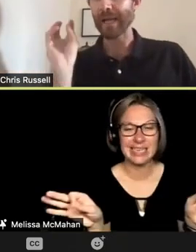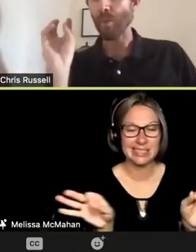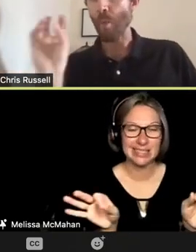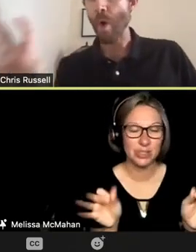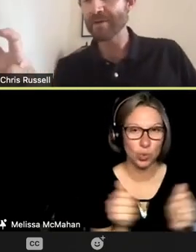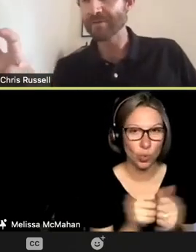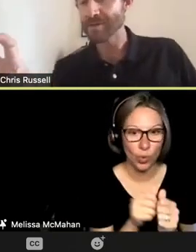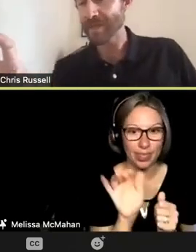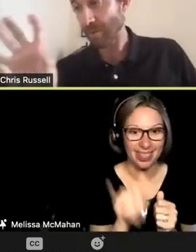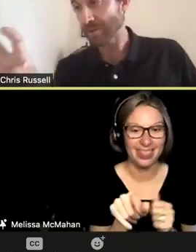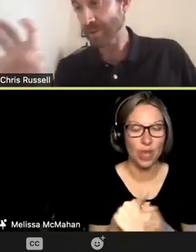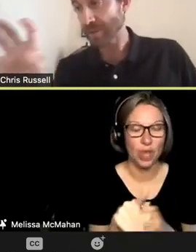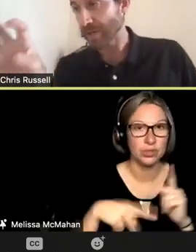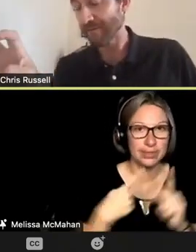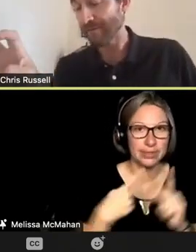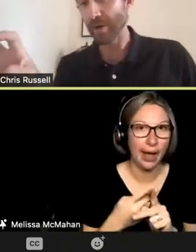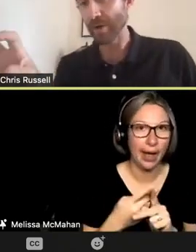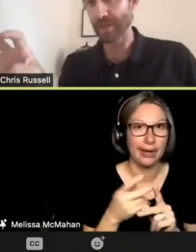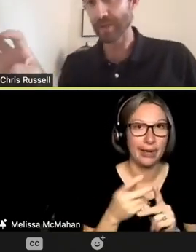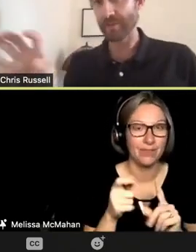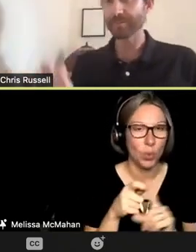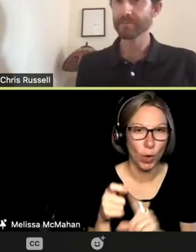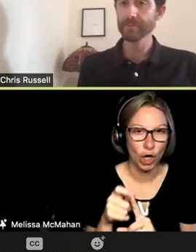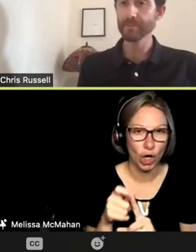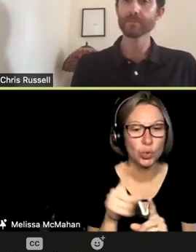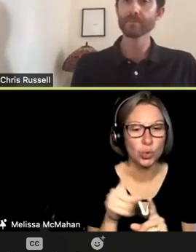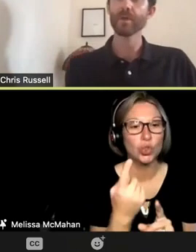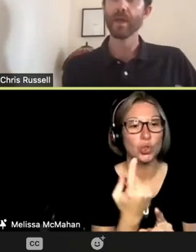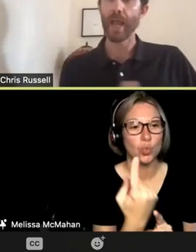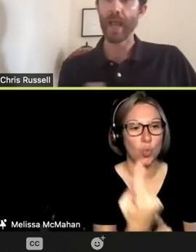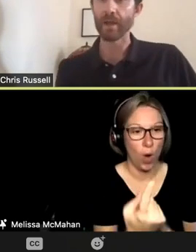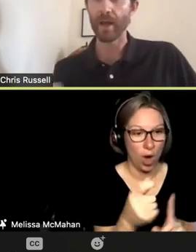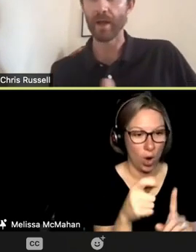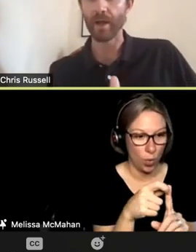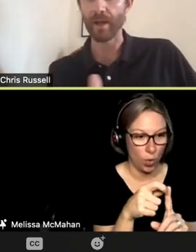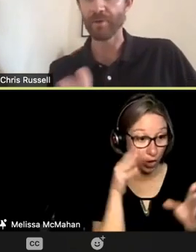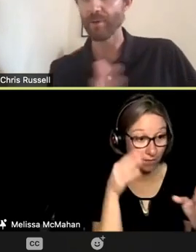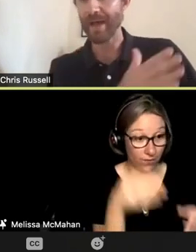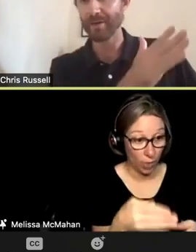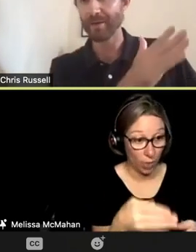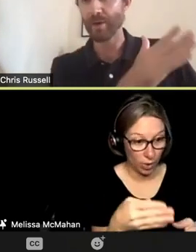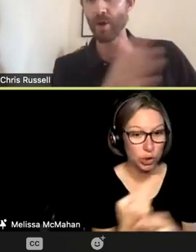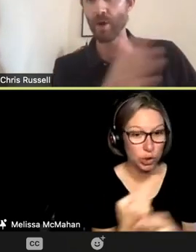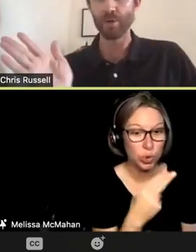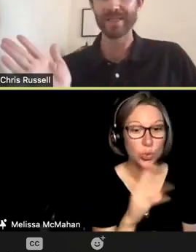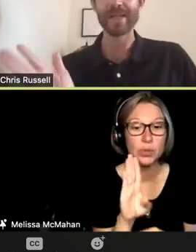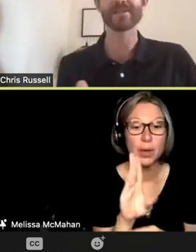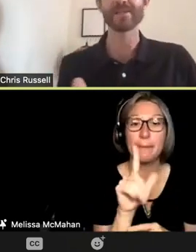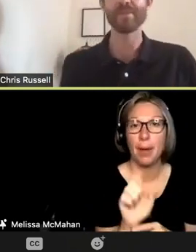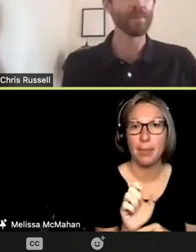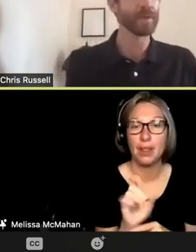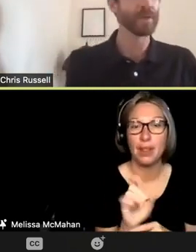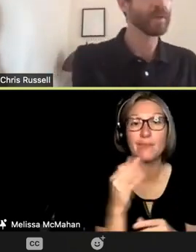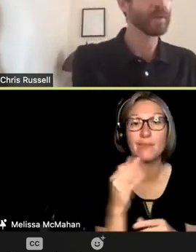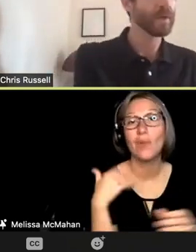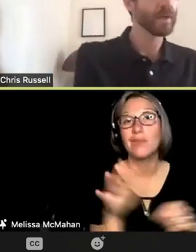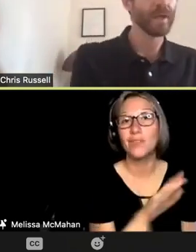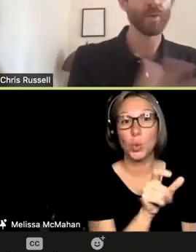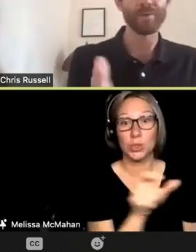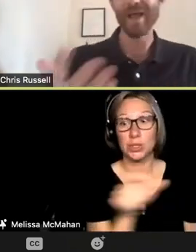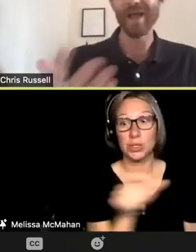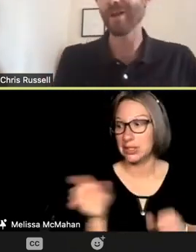maybe highlighting one of those sight words that you're trying to focus on. And if you had, a whole sentence in